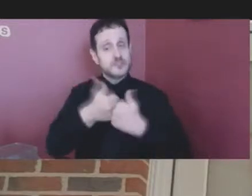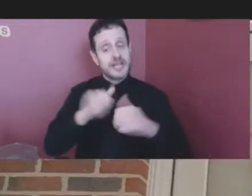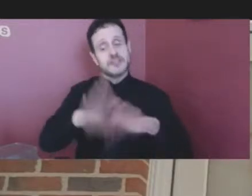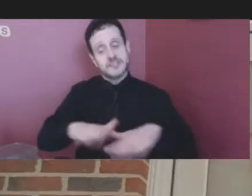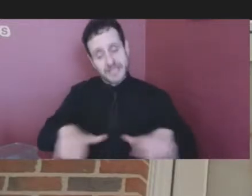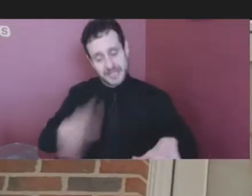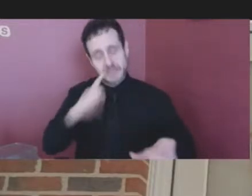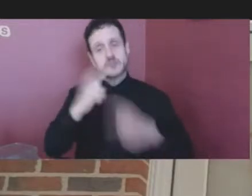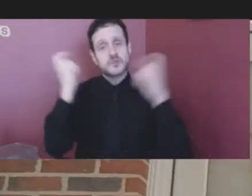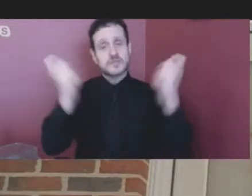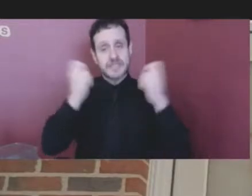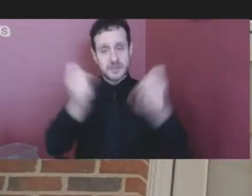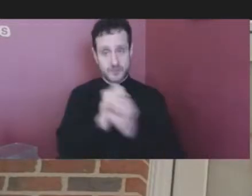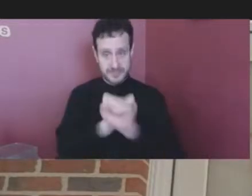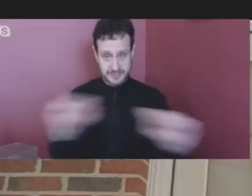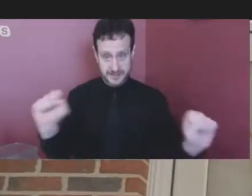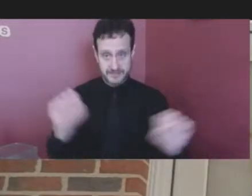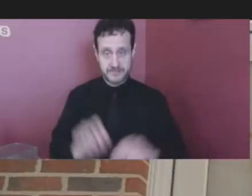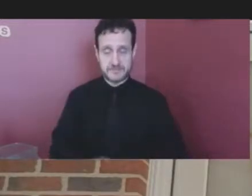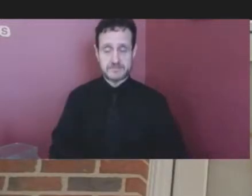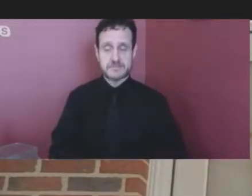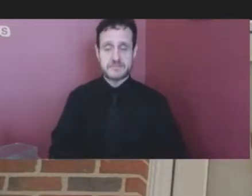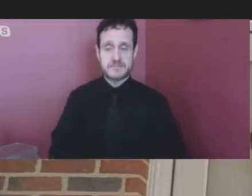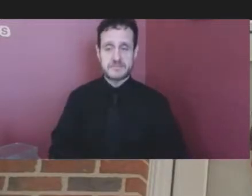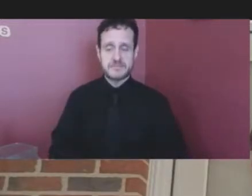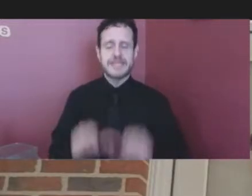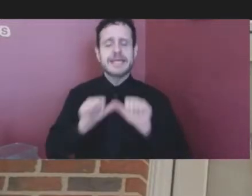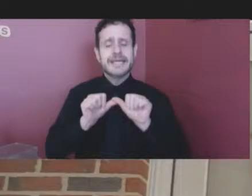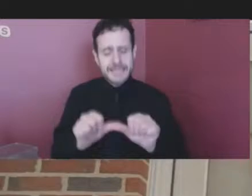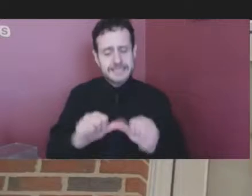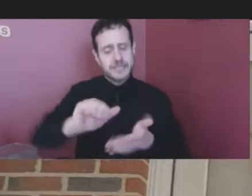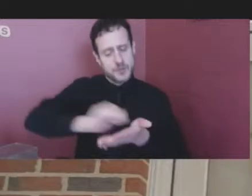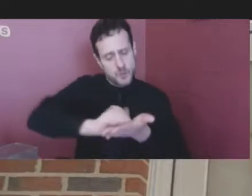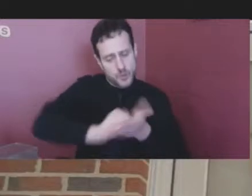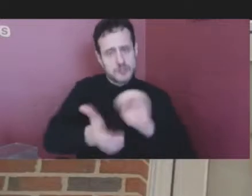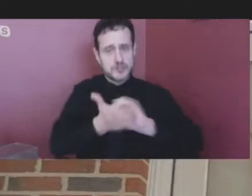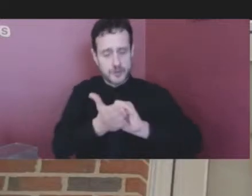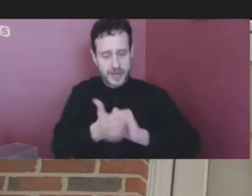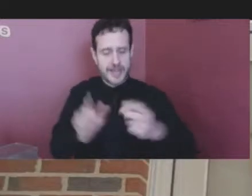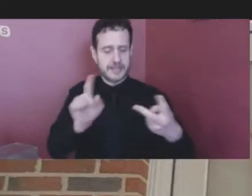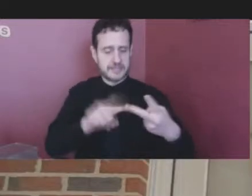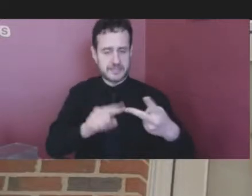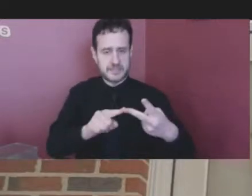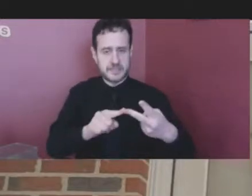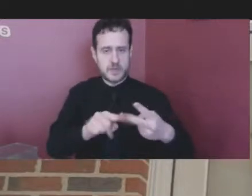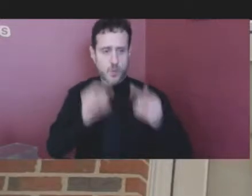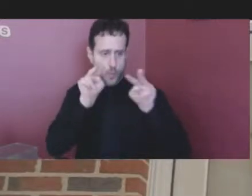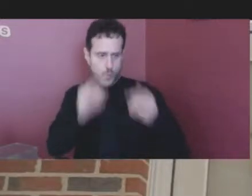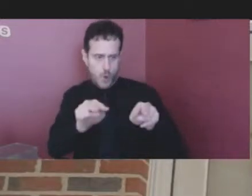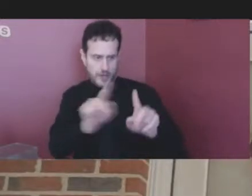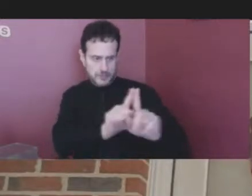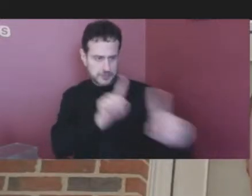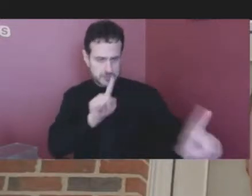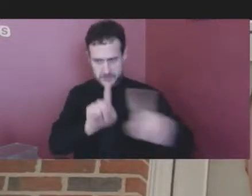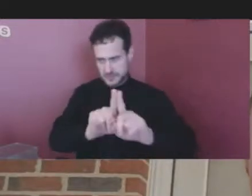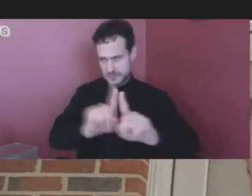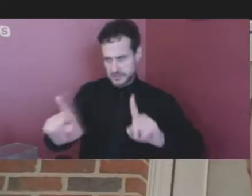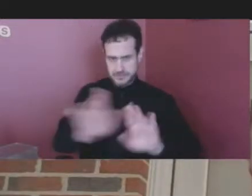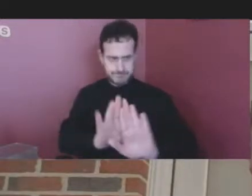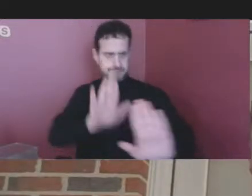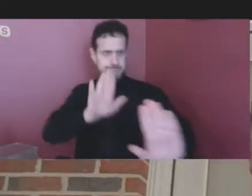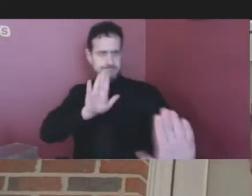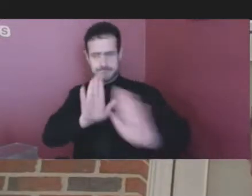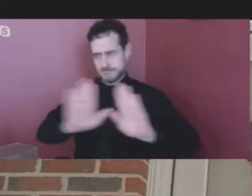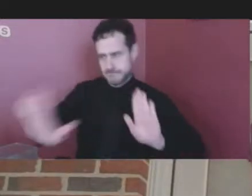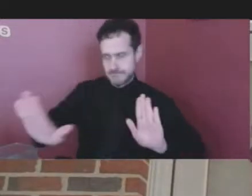as possible. Keep washing your hands, keep watching your distance, and keep wearing